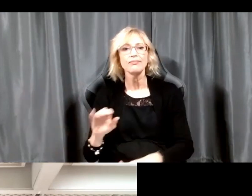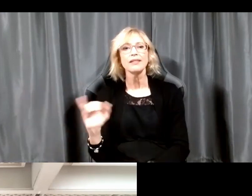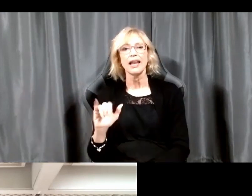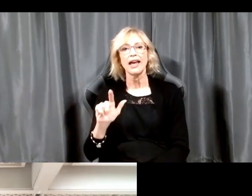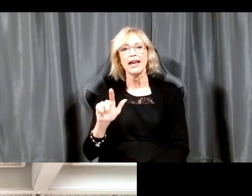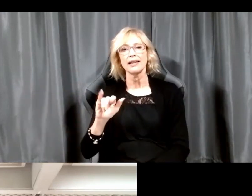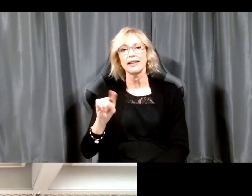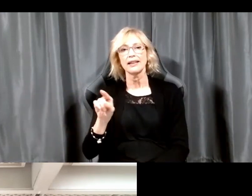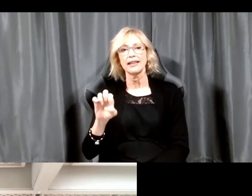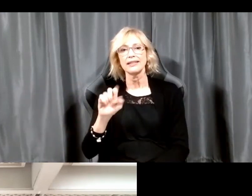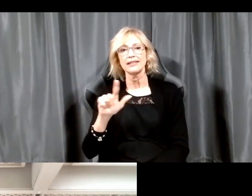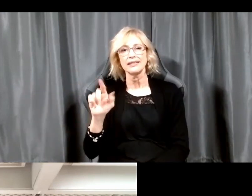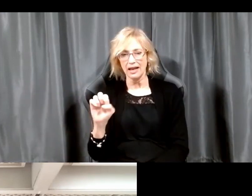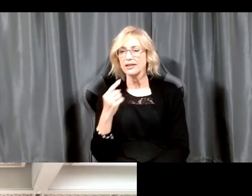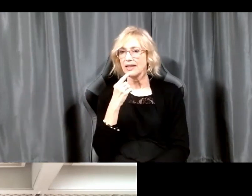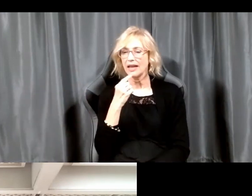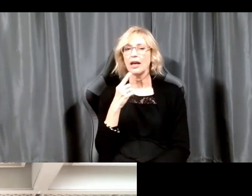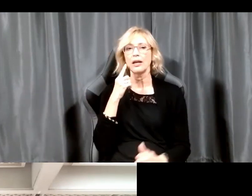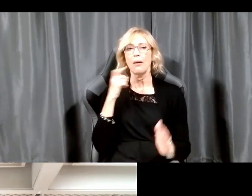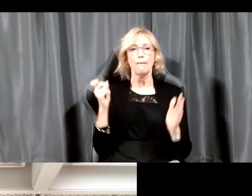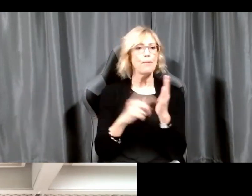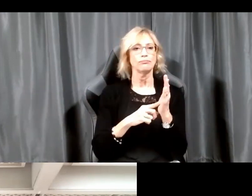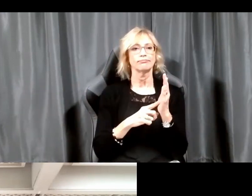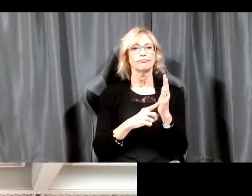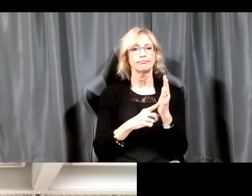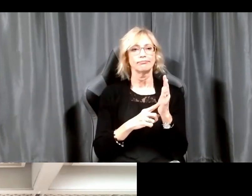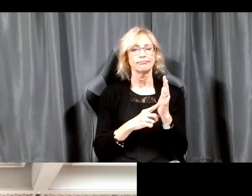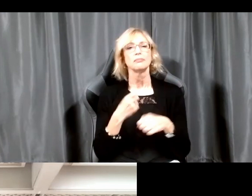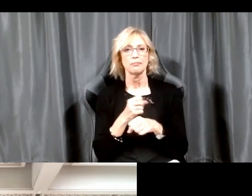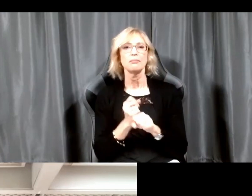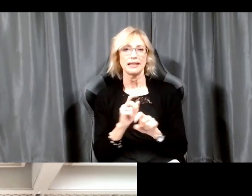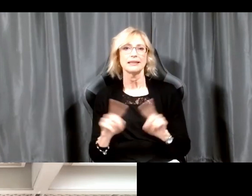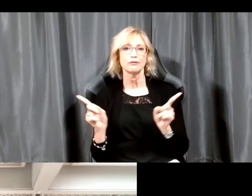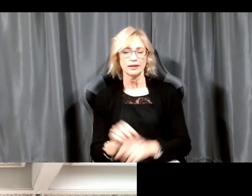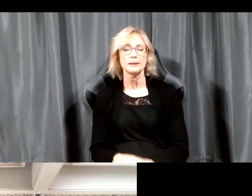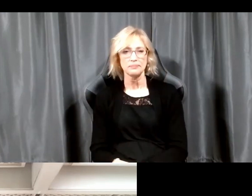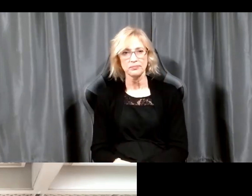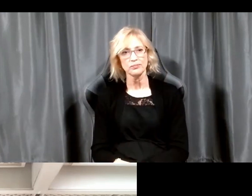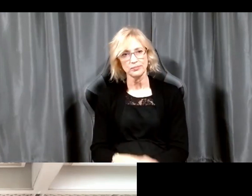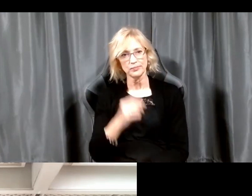saying, just having something to identify you by makes a difference.